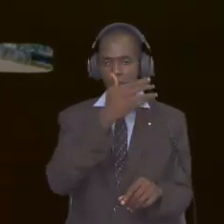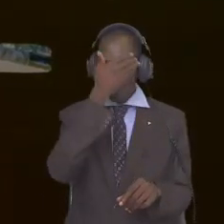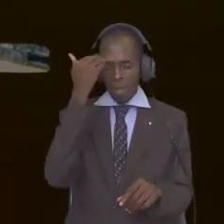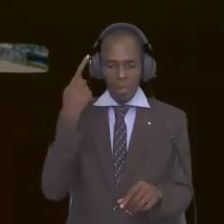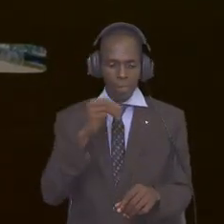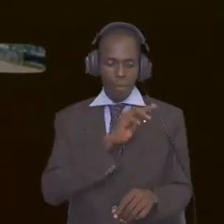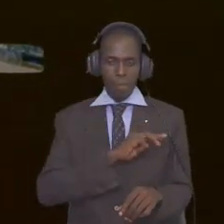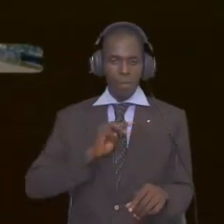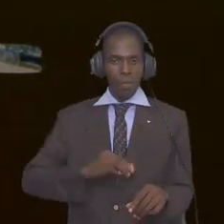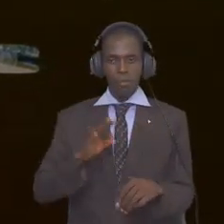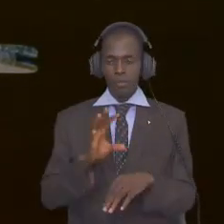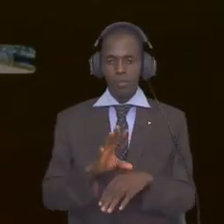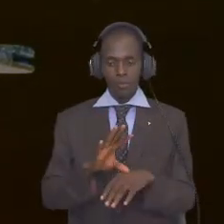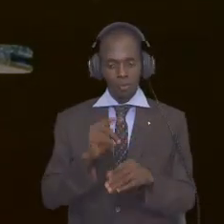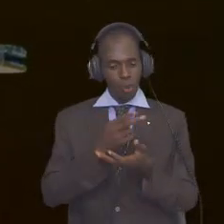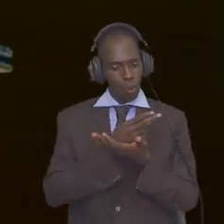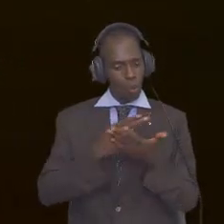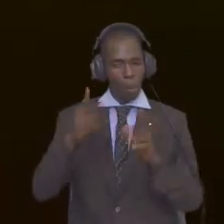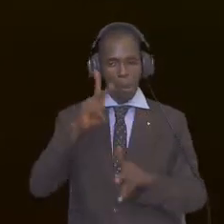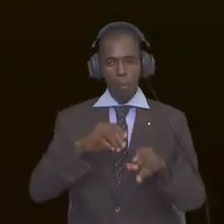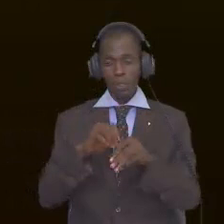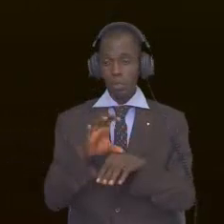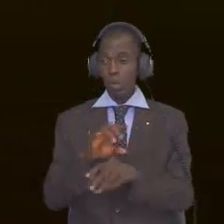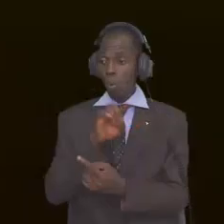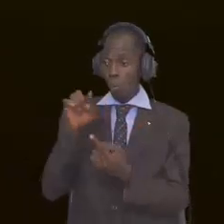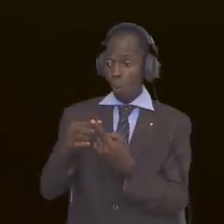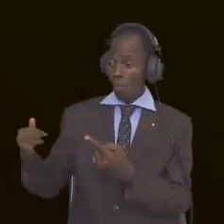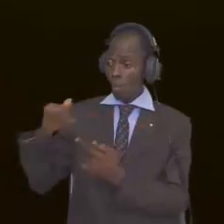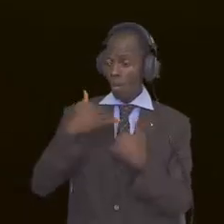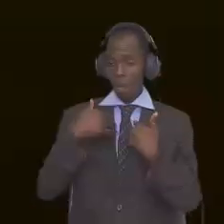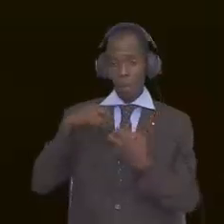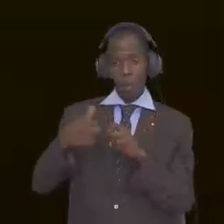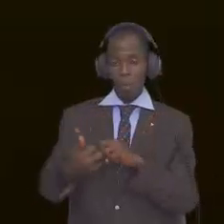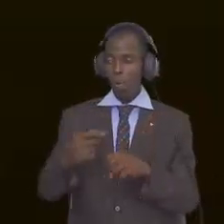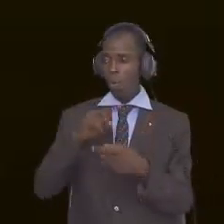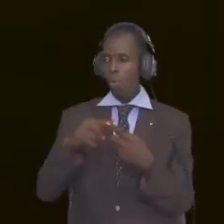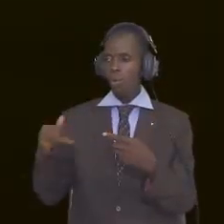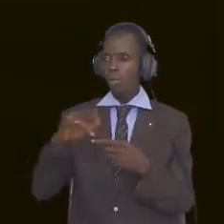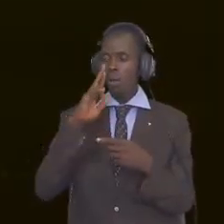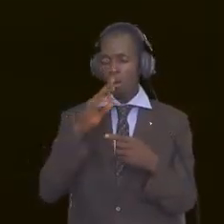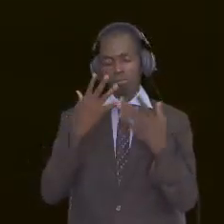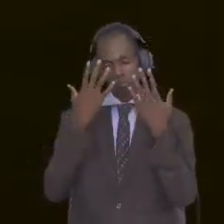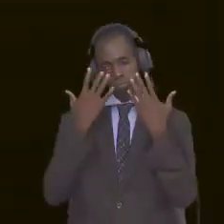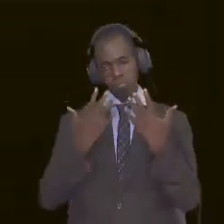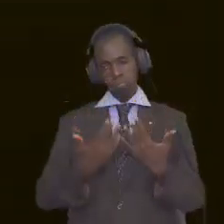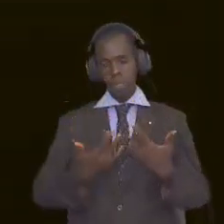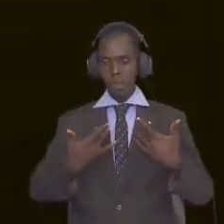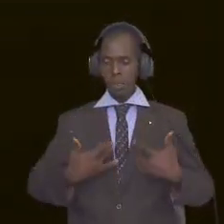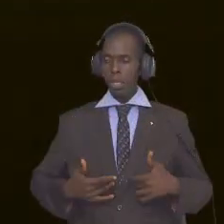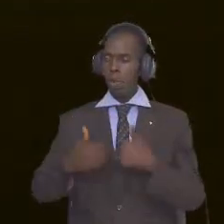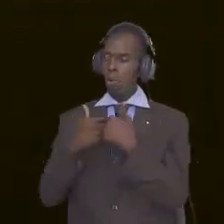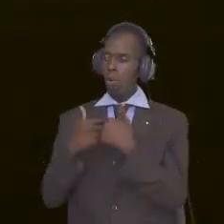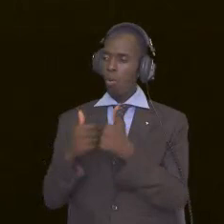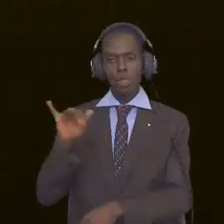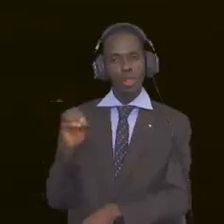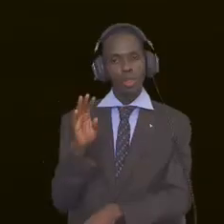the saints in the church. When they have problems, when they are bereaved, when they lose their job, when they lose